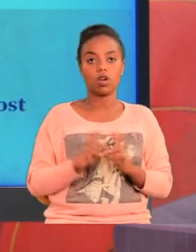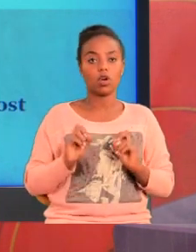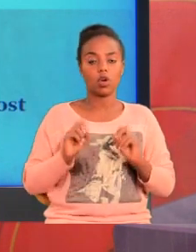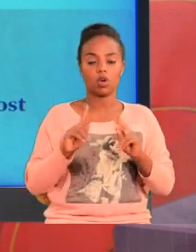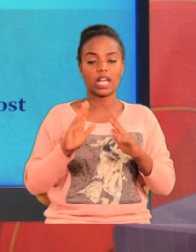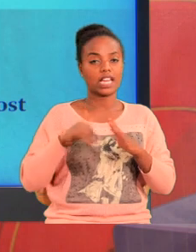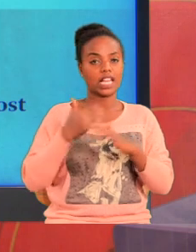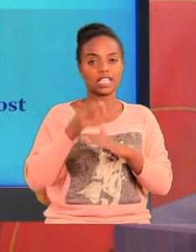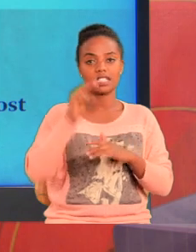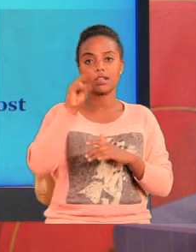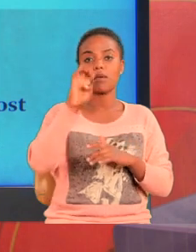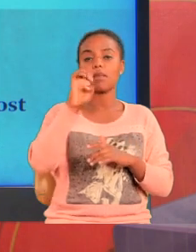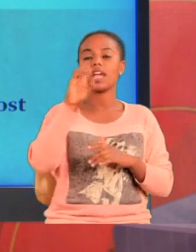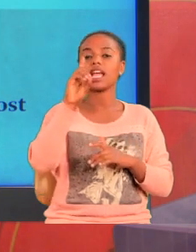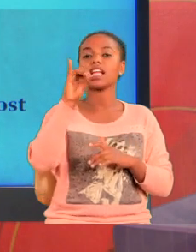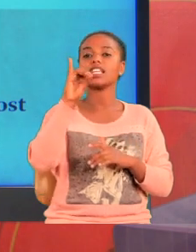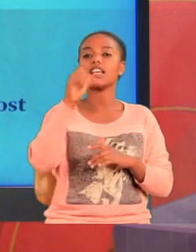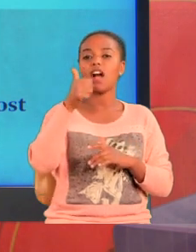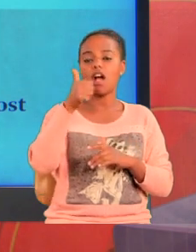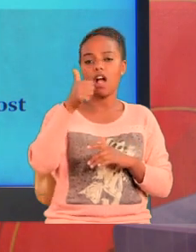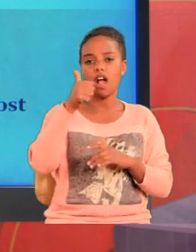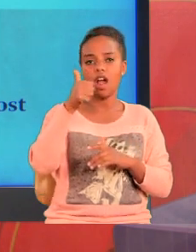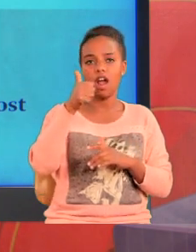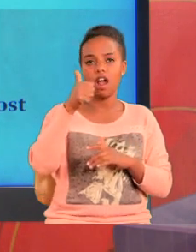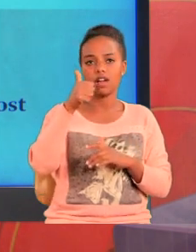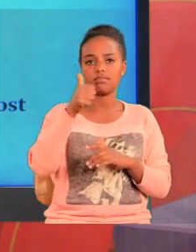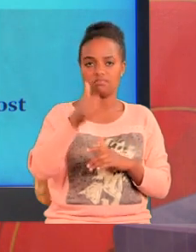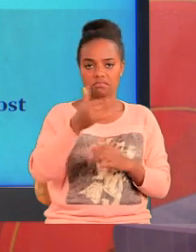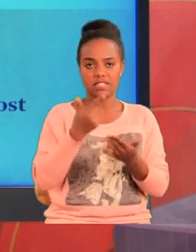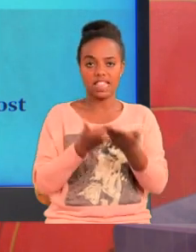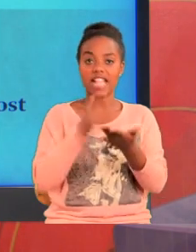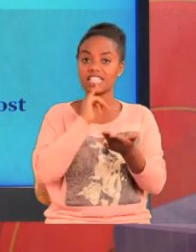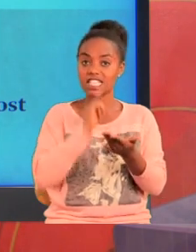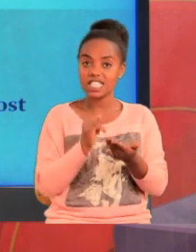Okay, next, median. Median is